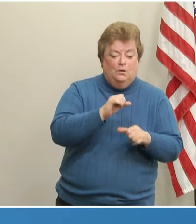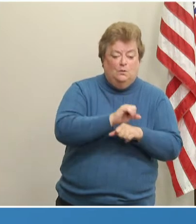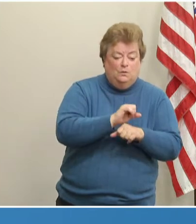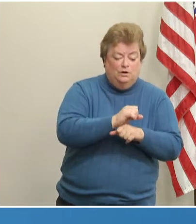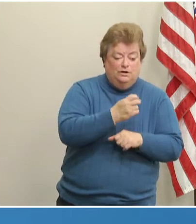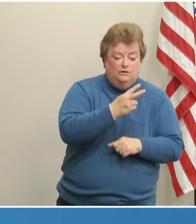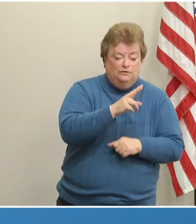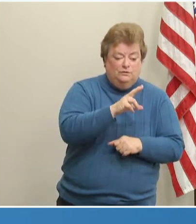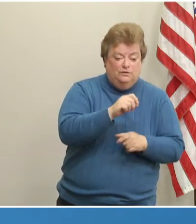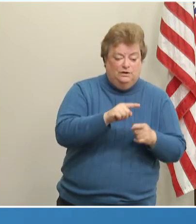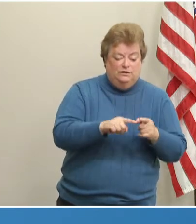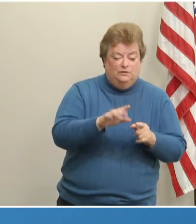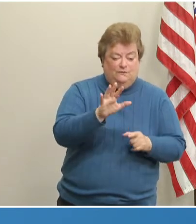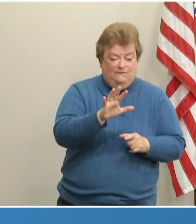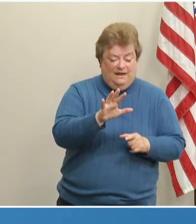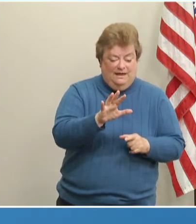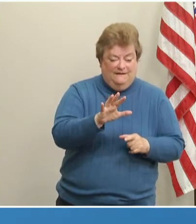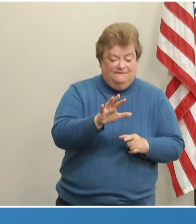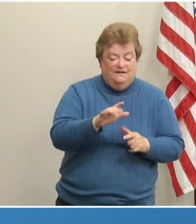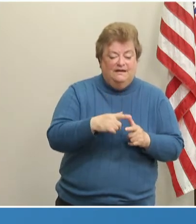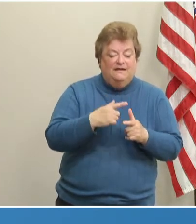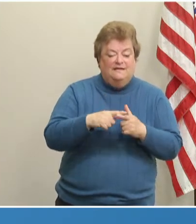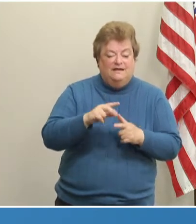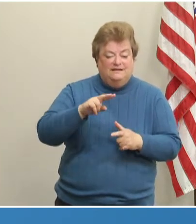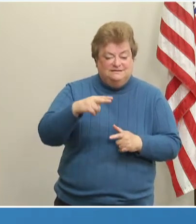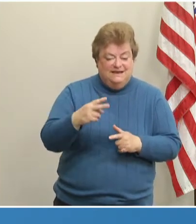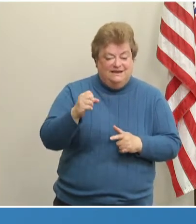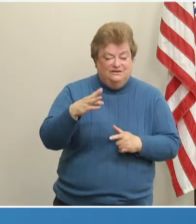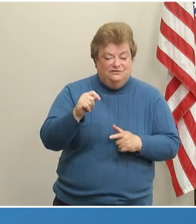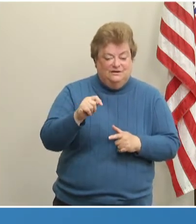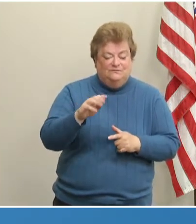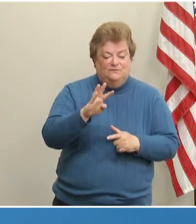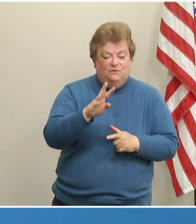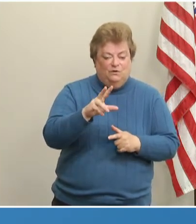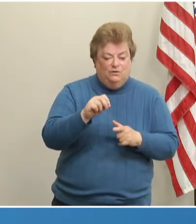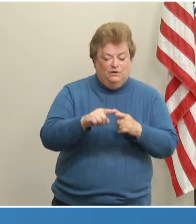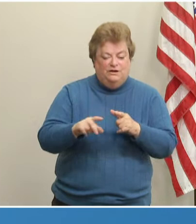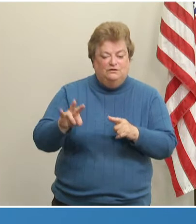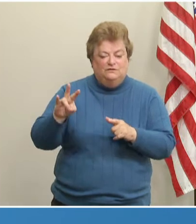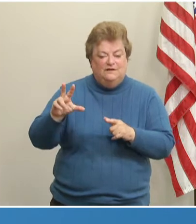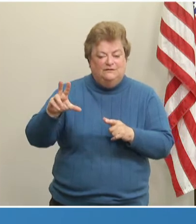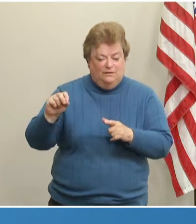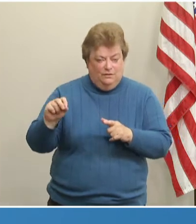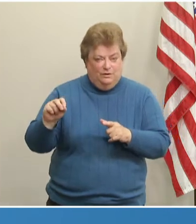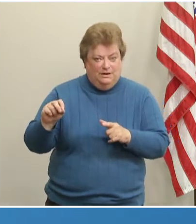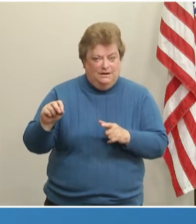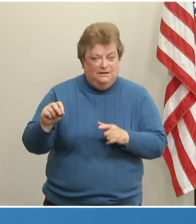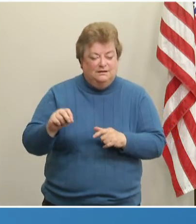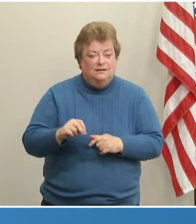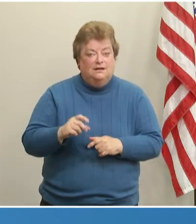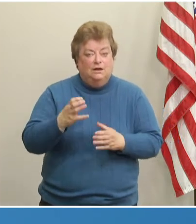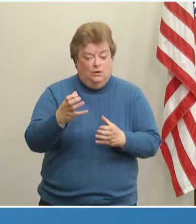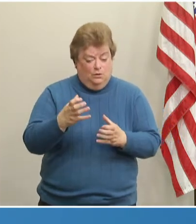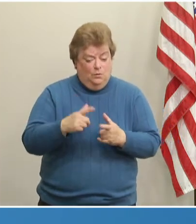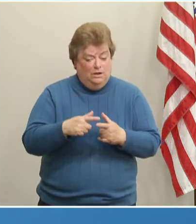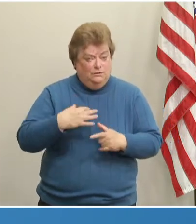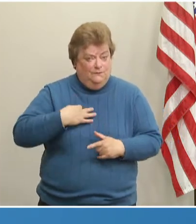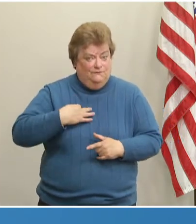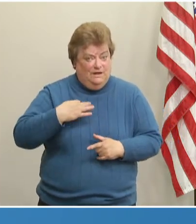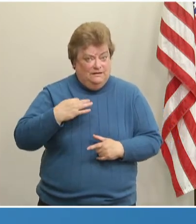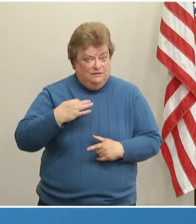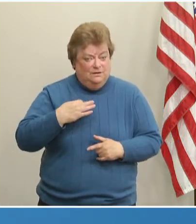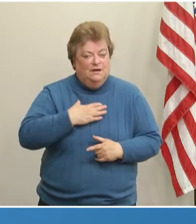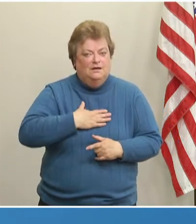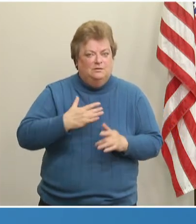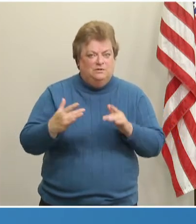2:30 p.m. until 5 p.m. and the second shift from 4:30 p.m. to 7 p.m. If you would like to volunteer,